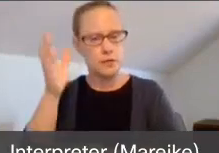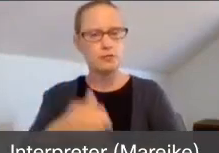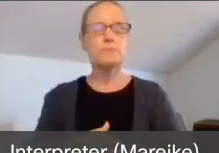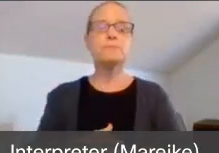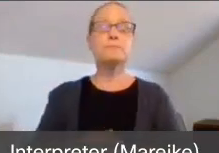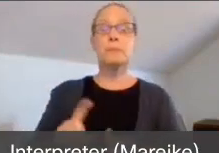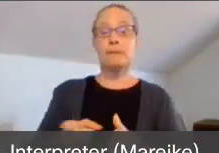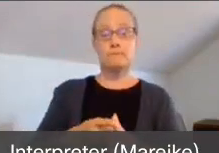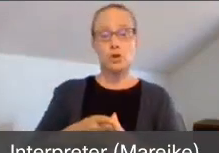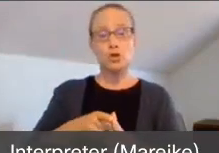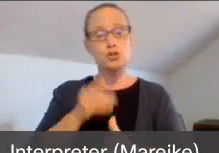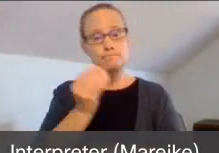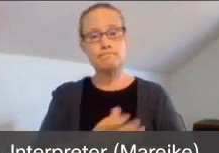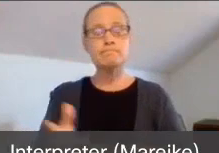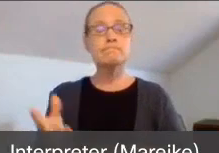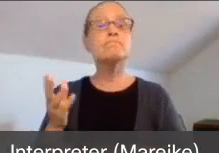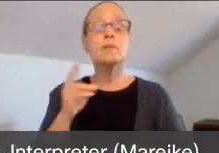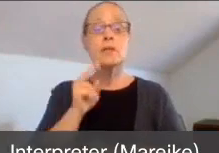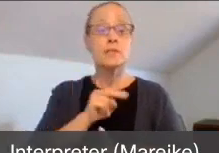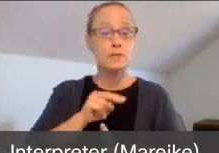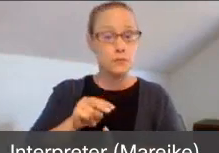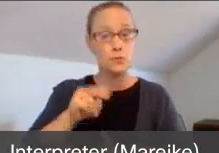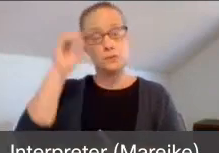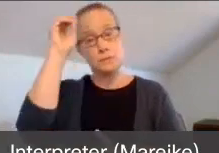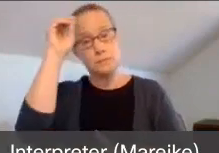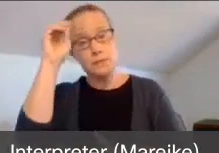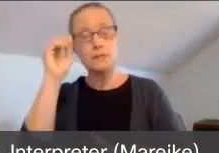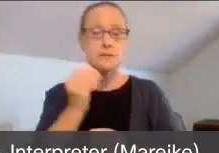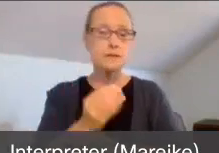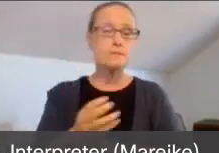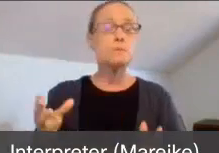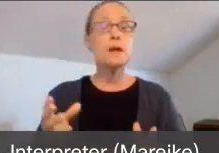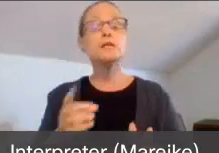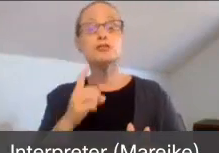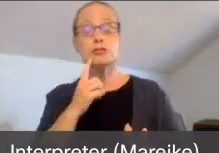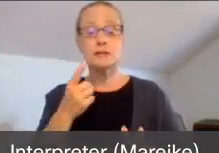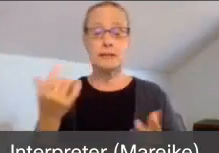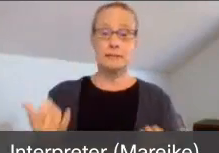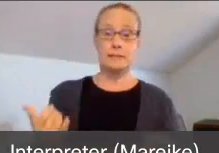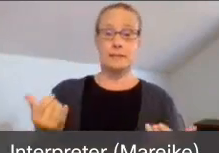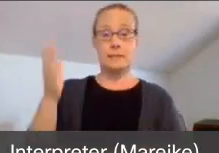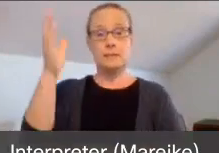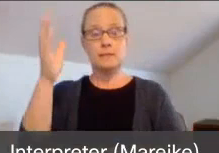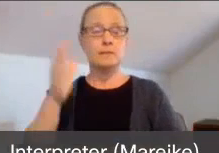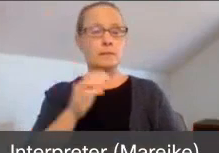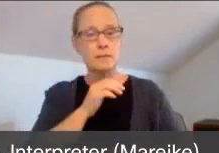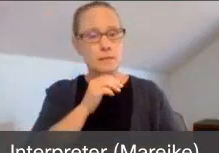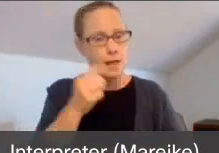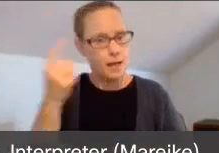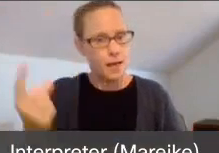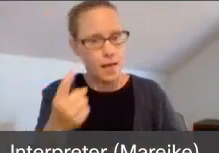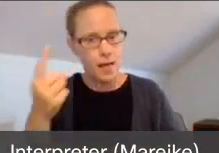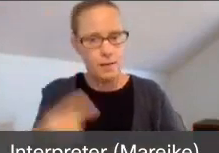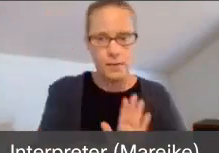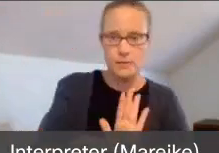The views, opinions, and content expressed in this presentation and discussion do not necessarily reflect the